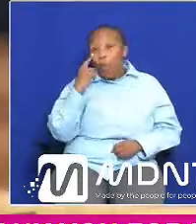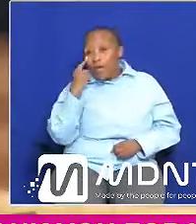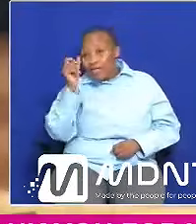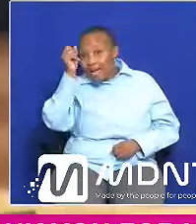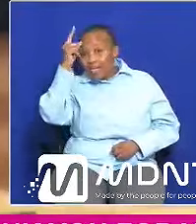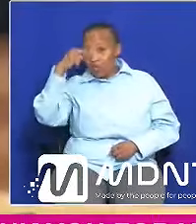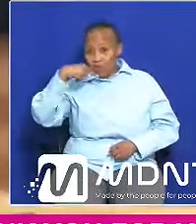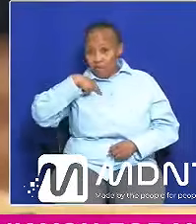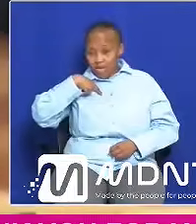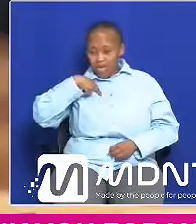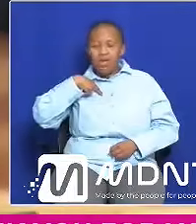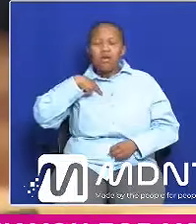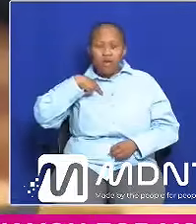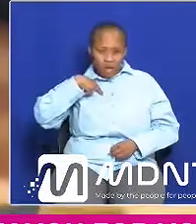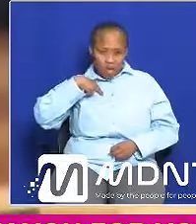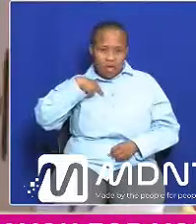Thank you.